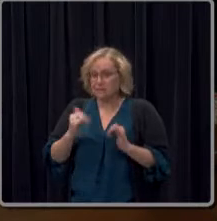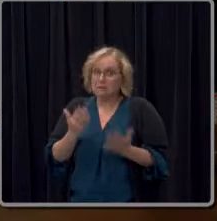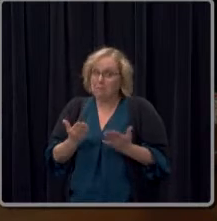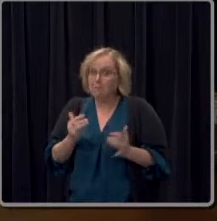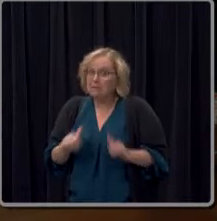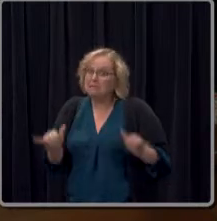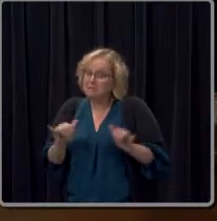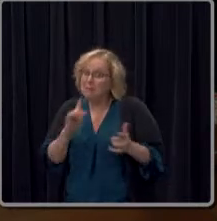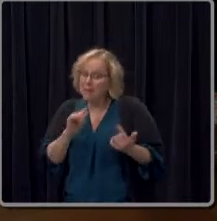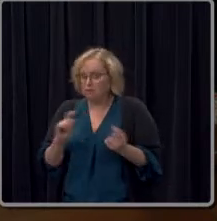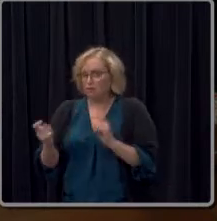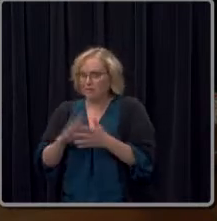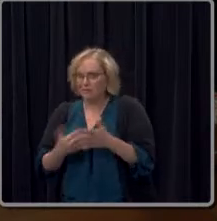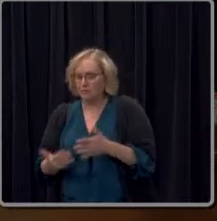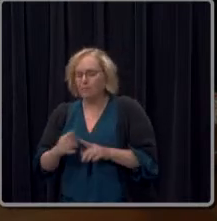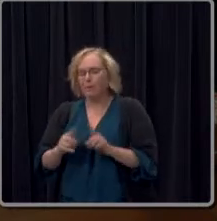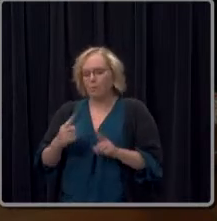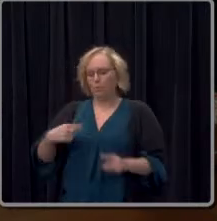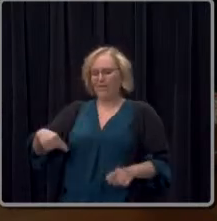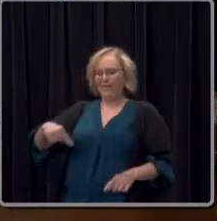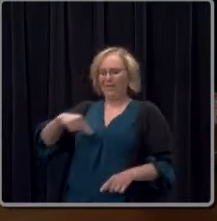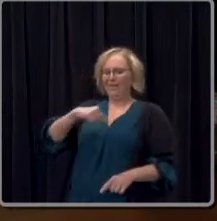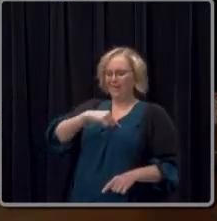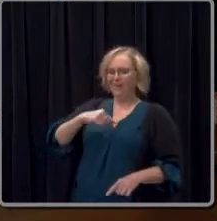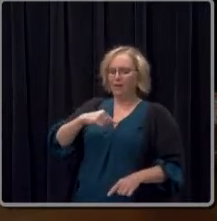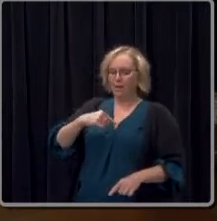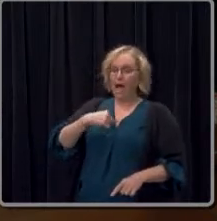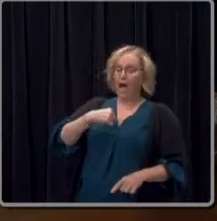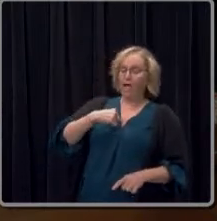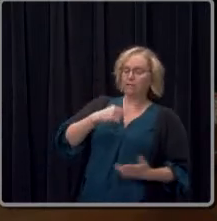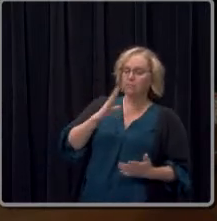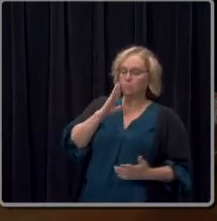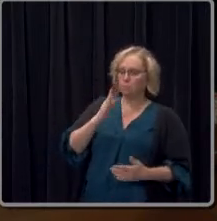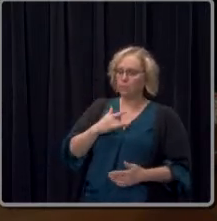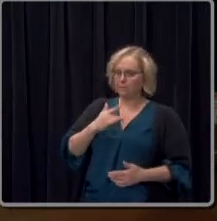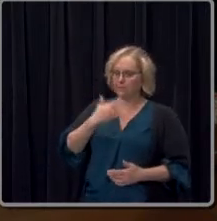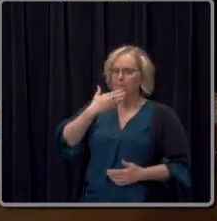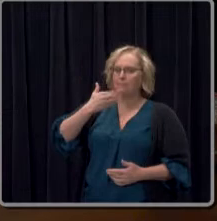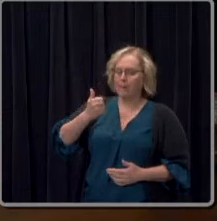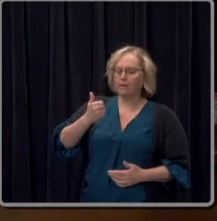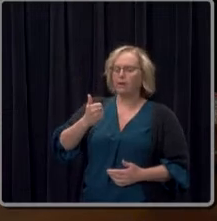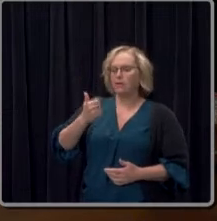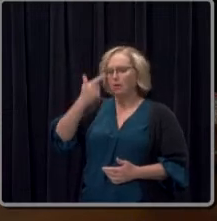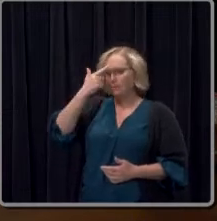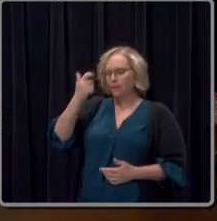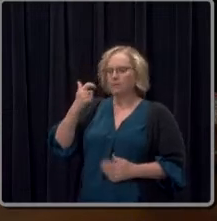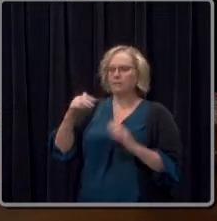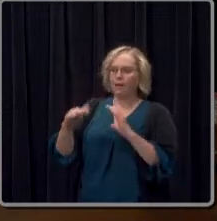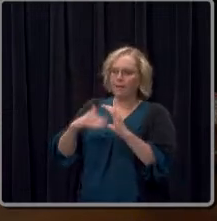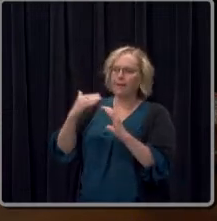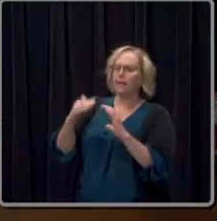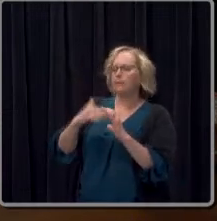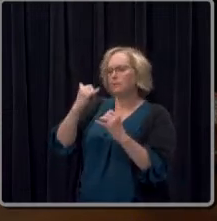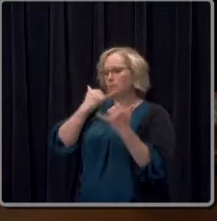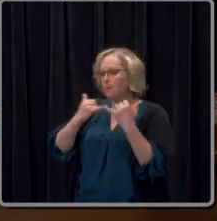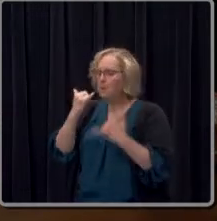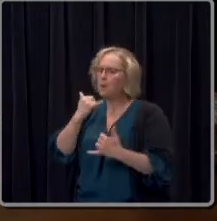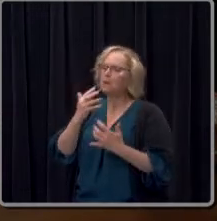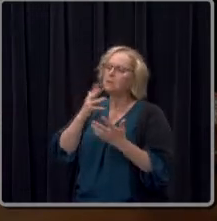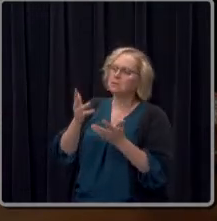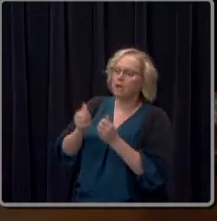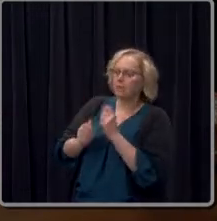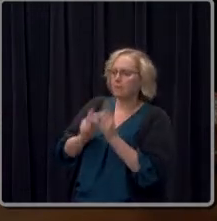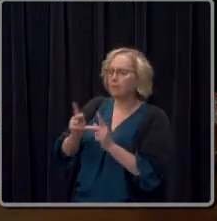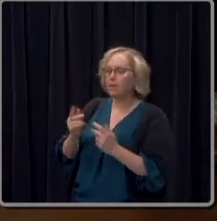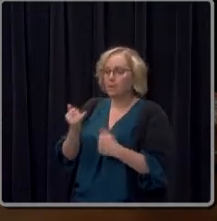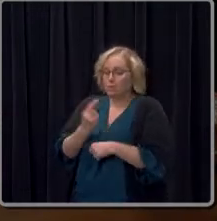we will feel stronger. I will feel better, right? All the emails and the calls and the people we're talking to. Today I was at a track